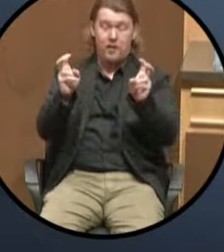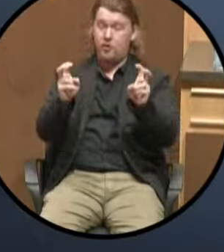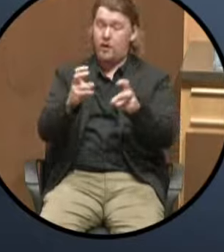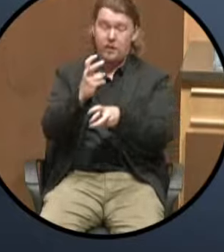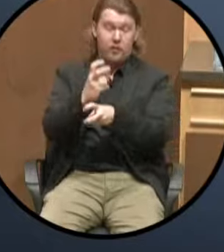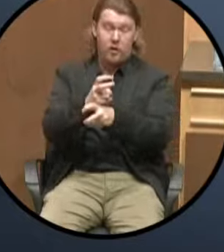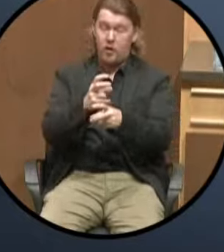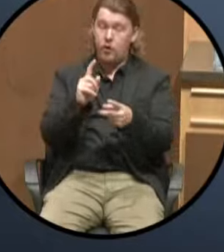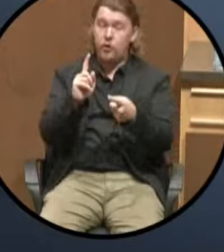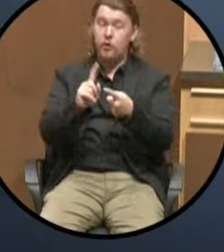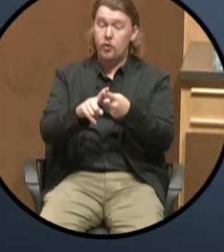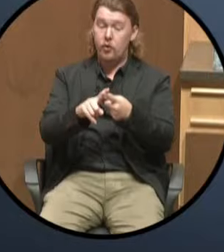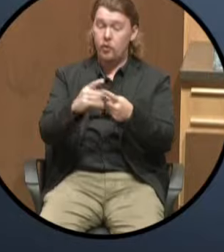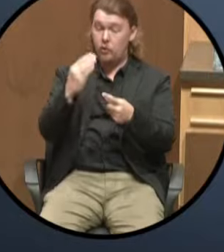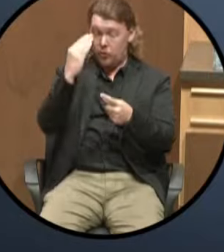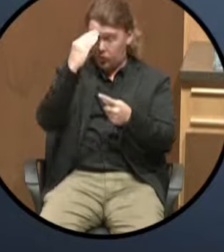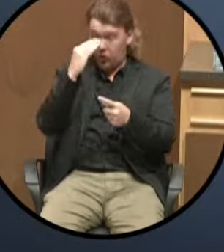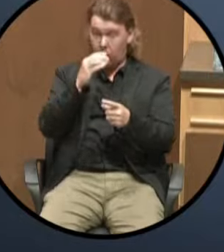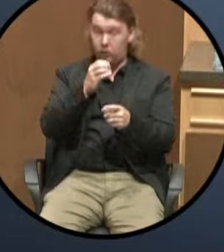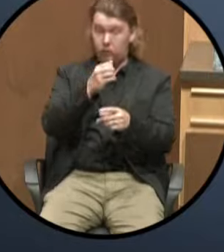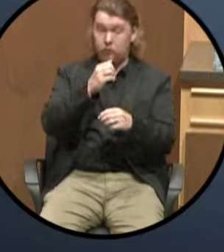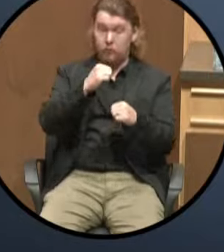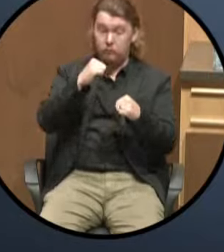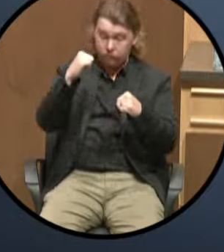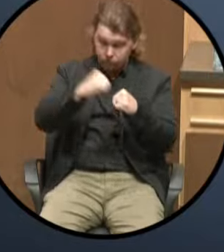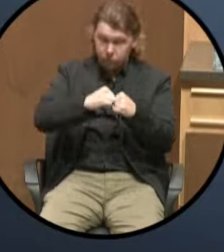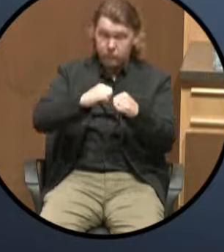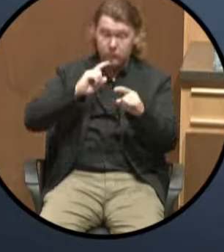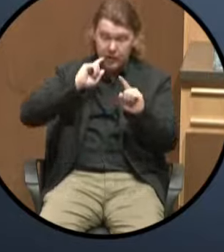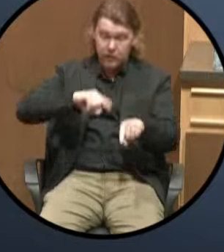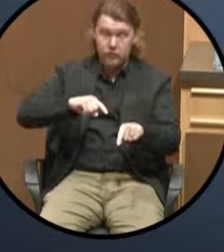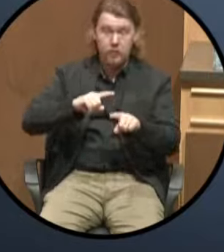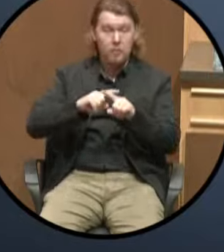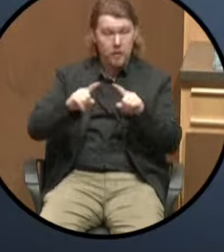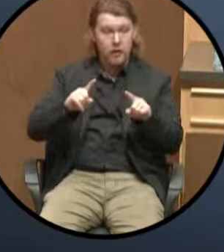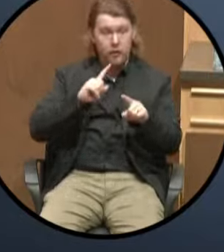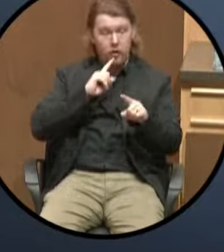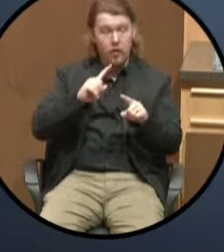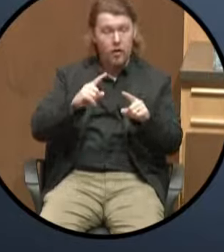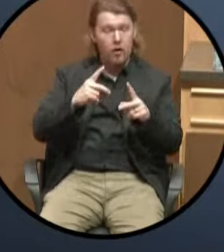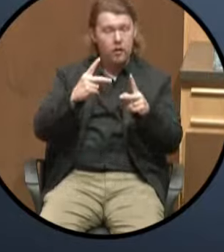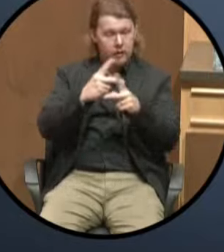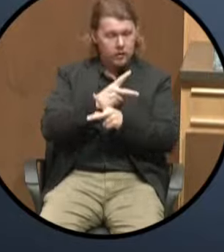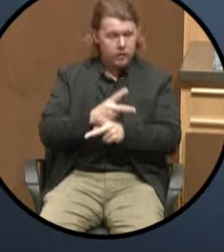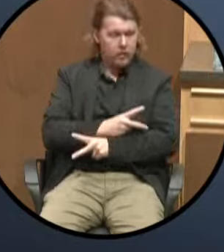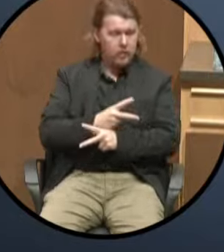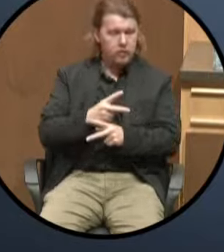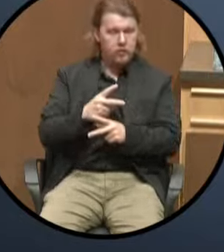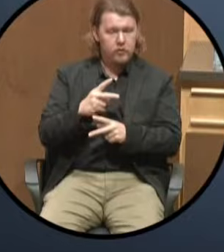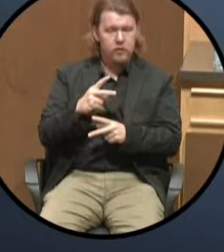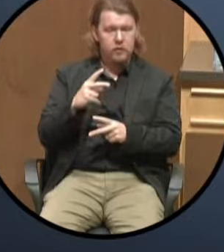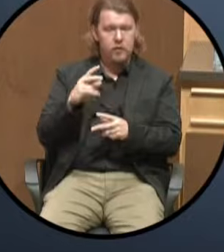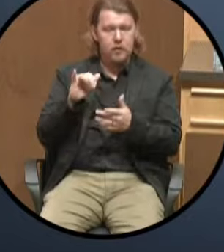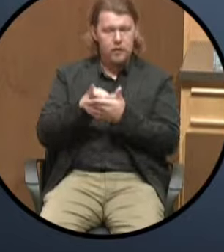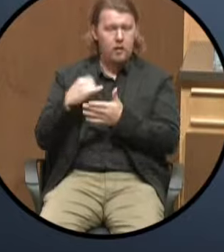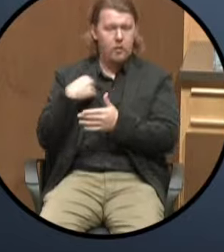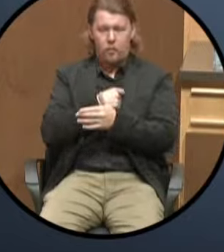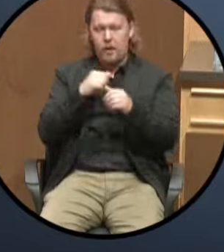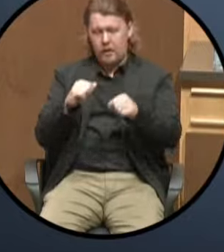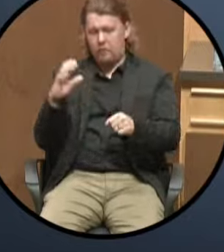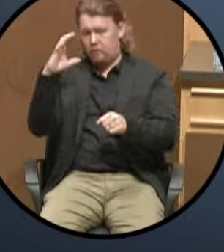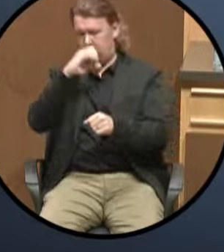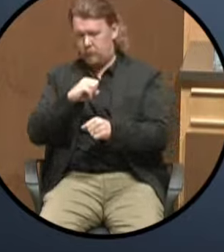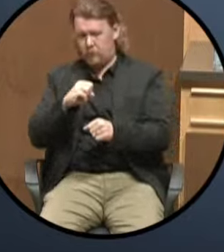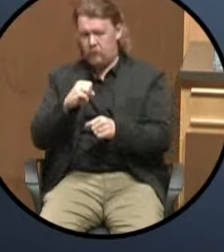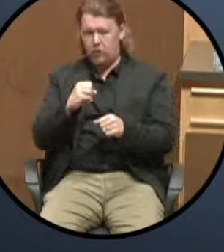to calculate. However, there are epidemiologic equations and calculations that can be done on an academic basis to